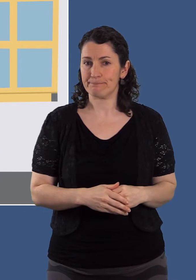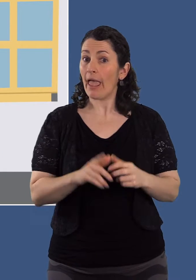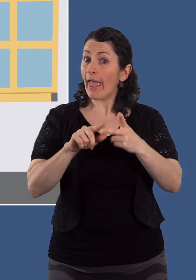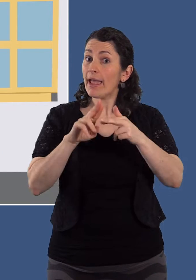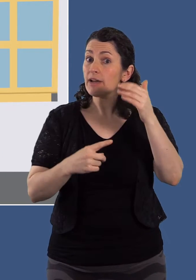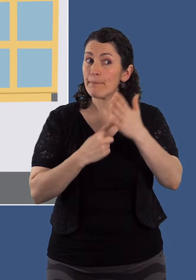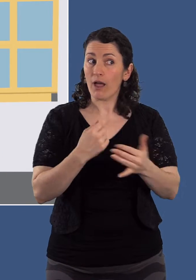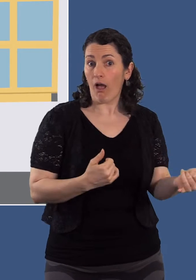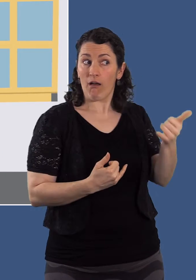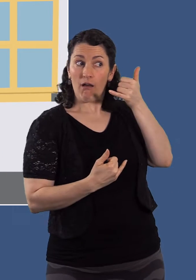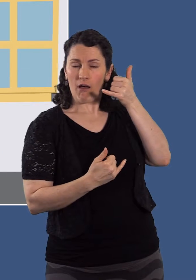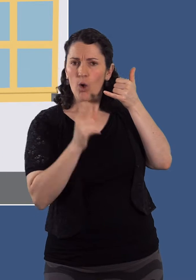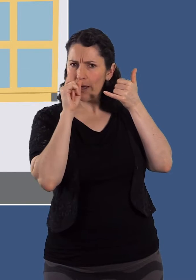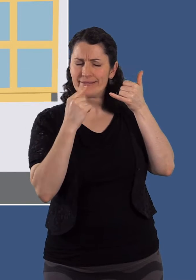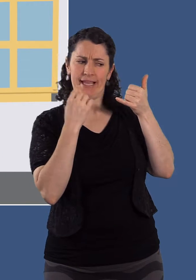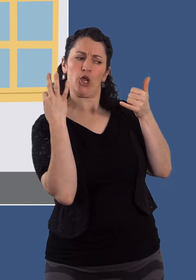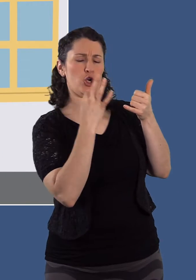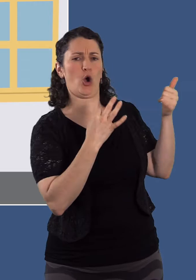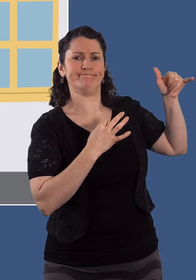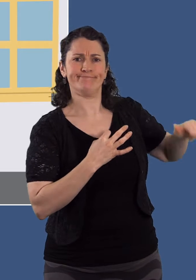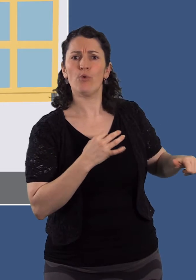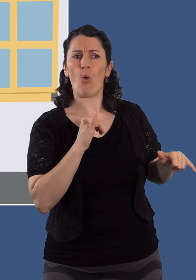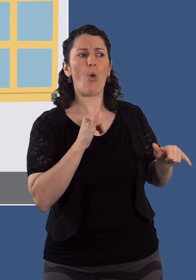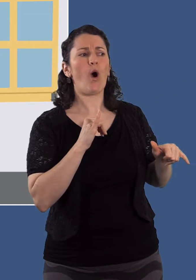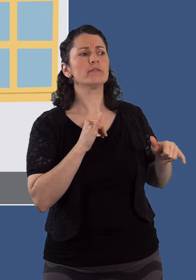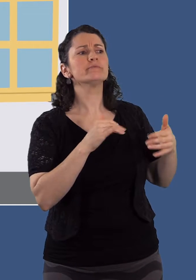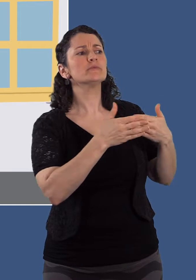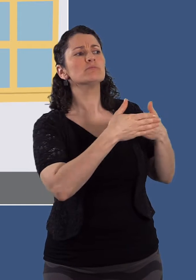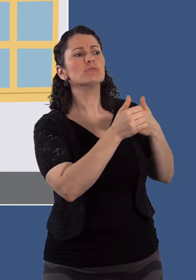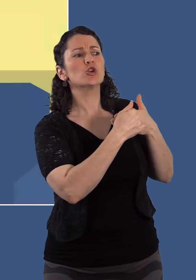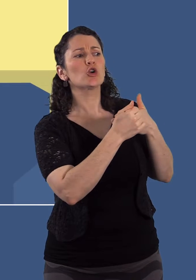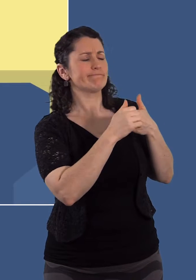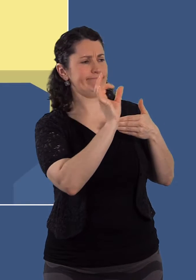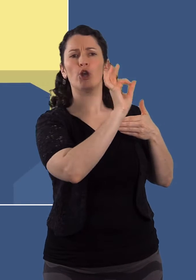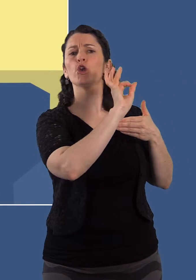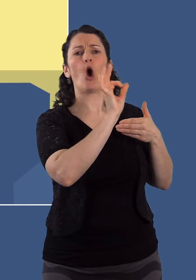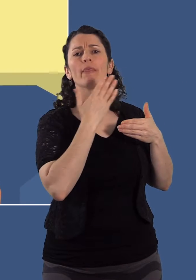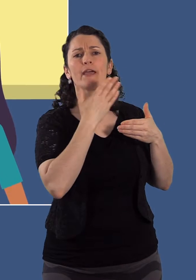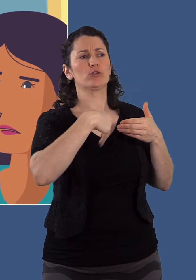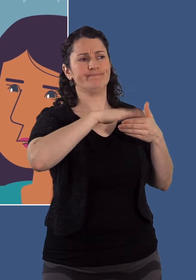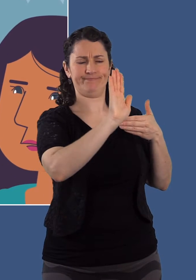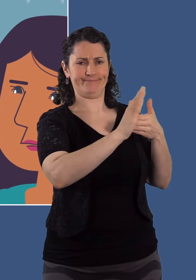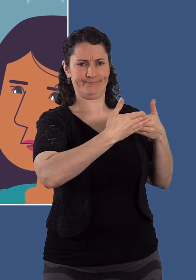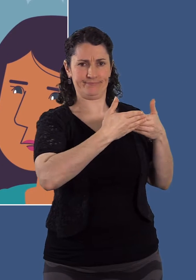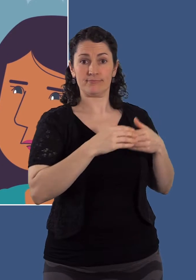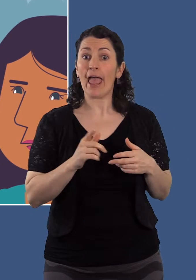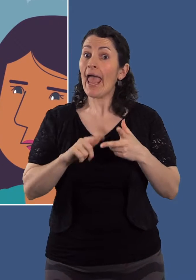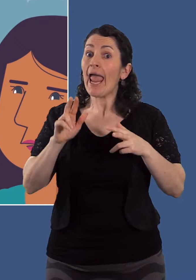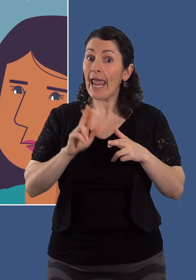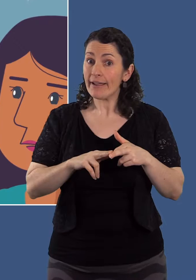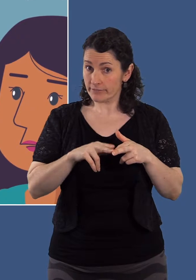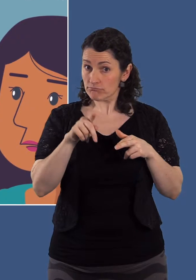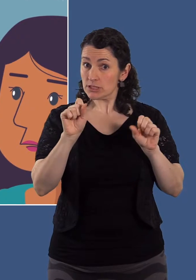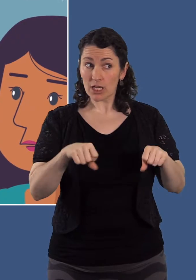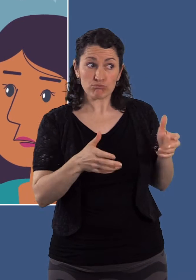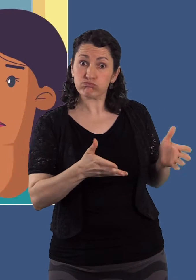late at night, and you always have the right to say no or ask them to leave. If you do buy something, you have 10 business